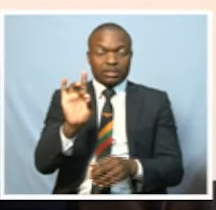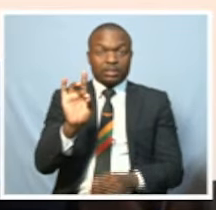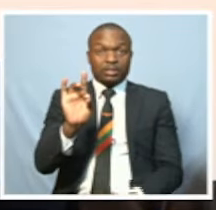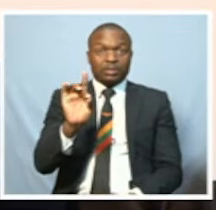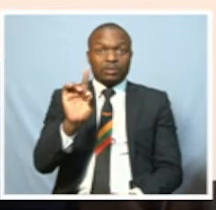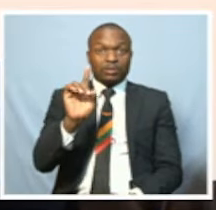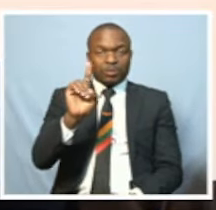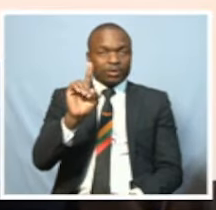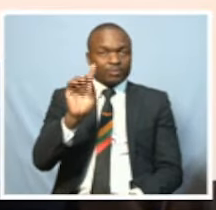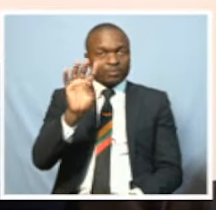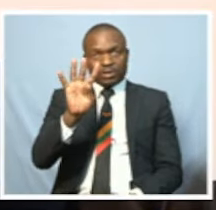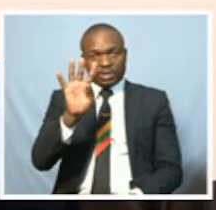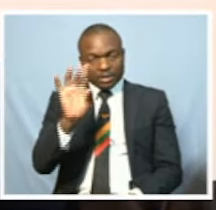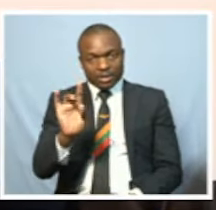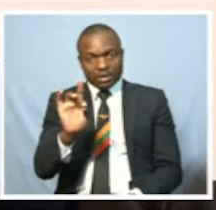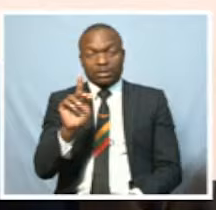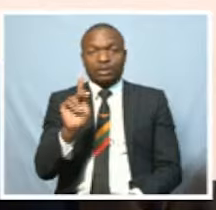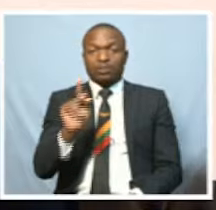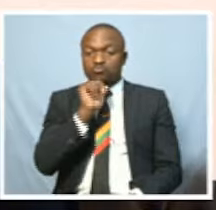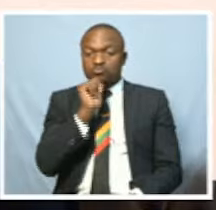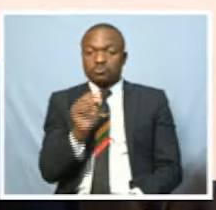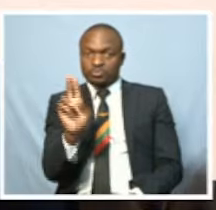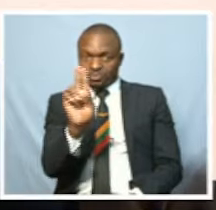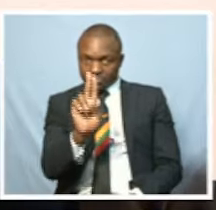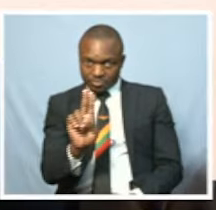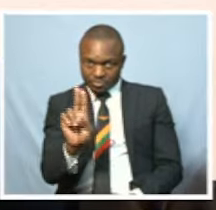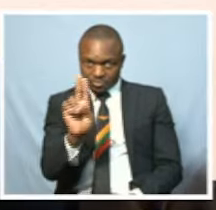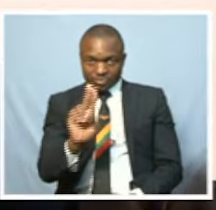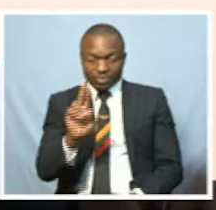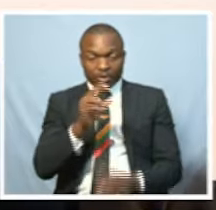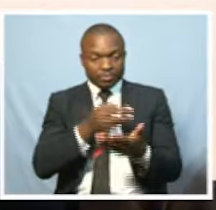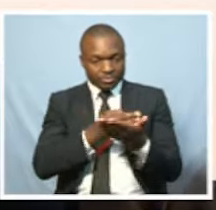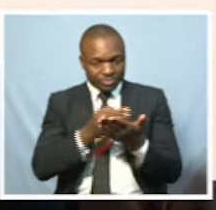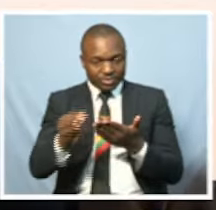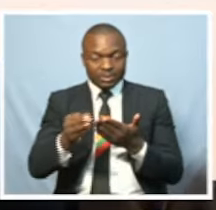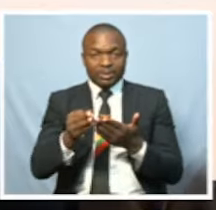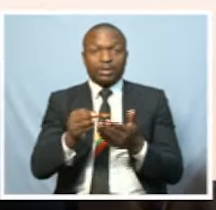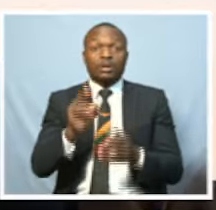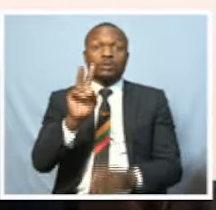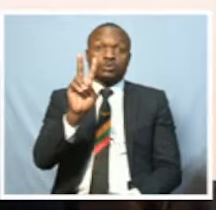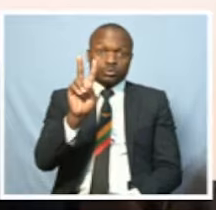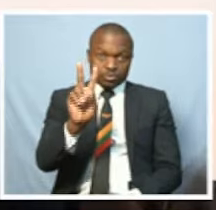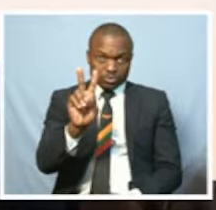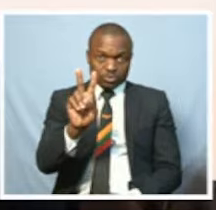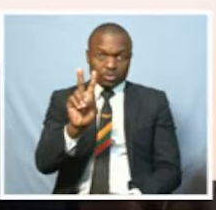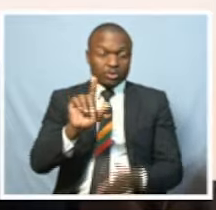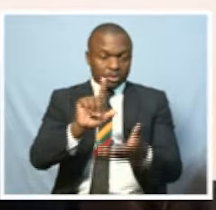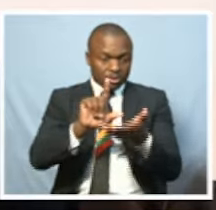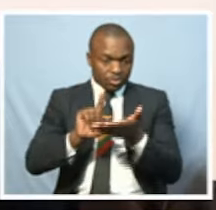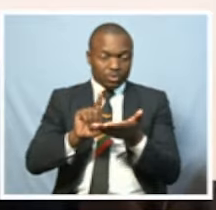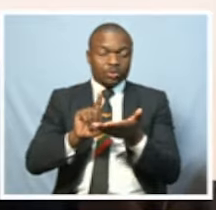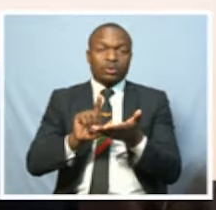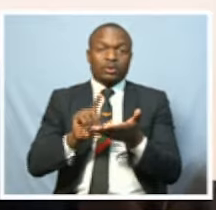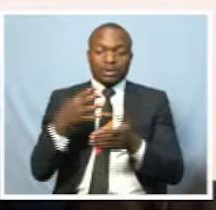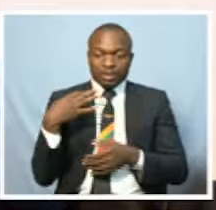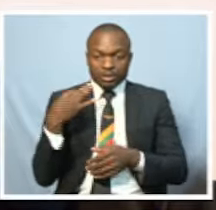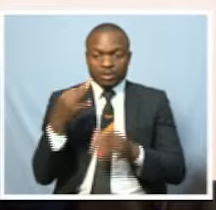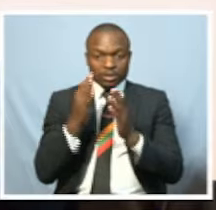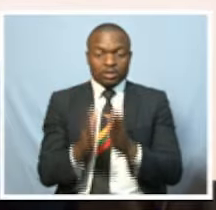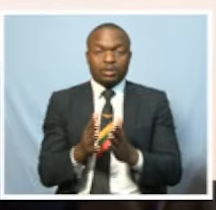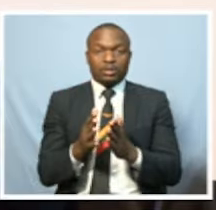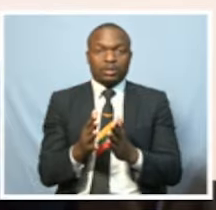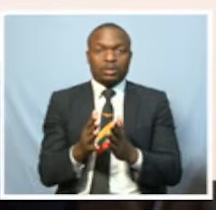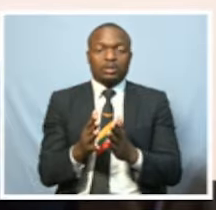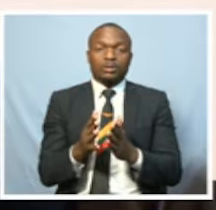148 kwacha was unspent due to failure by 2 loan applicants to pass the